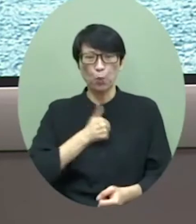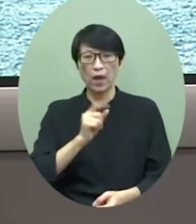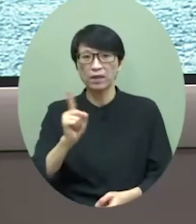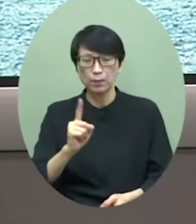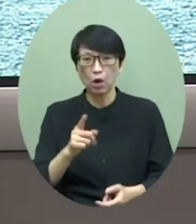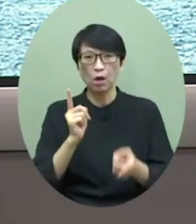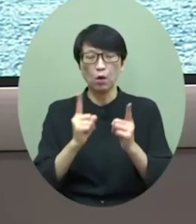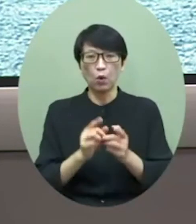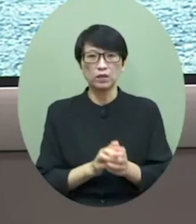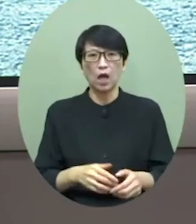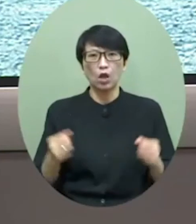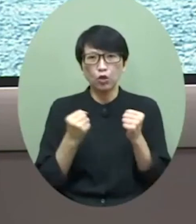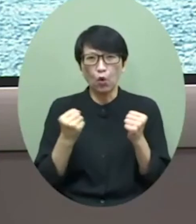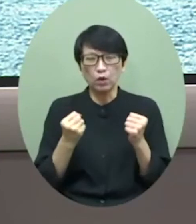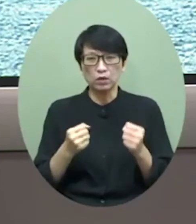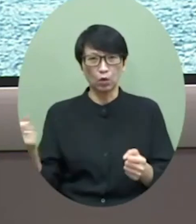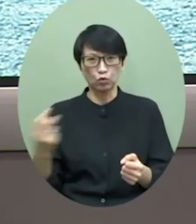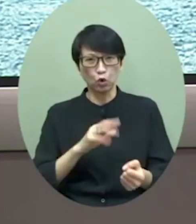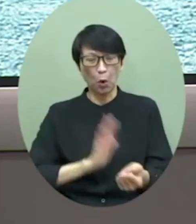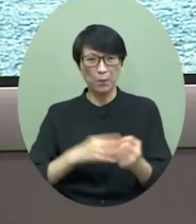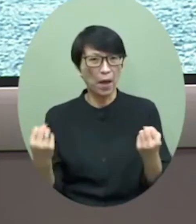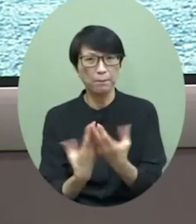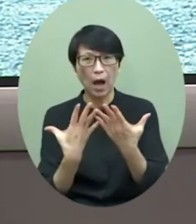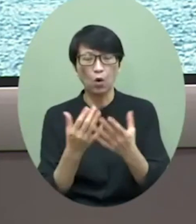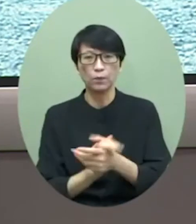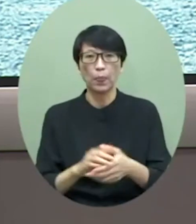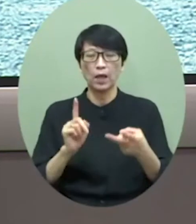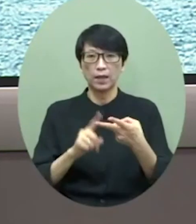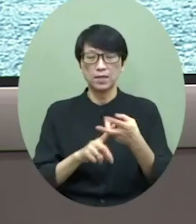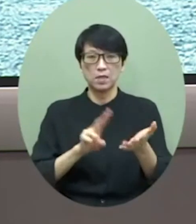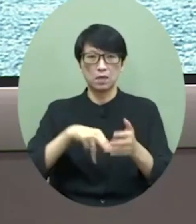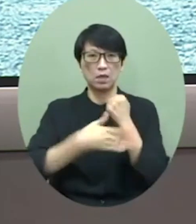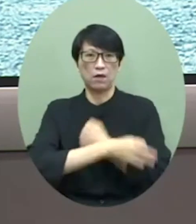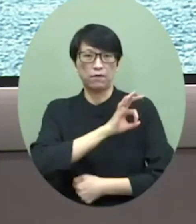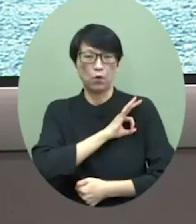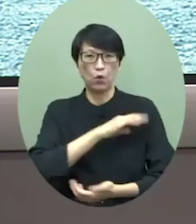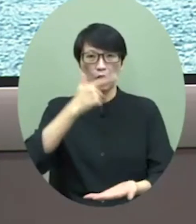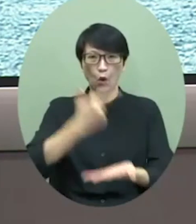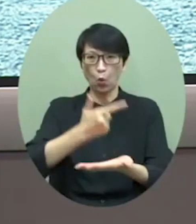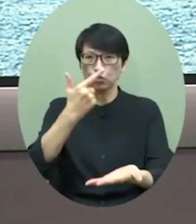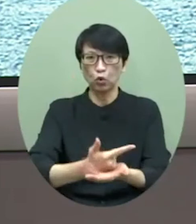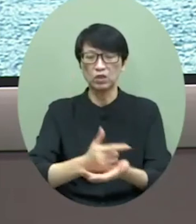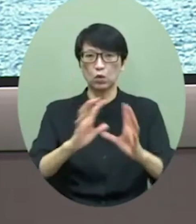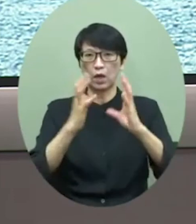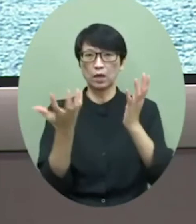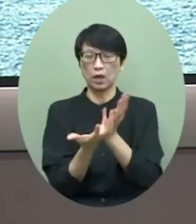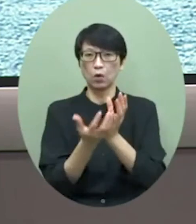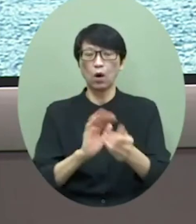asked Dr. Chong Shuk-Kwan how are we getting prepared for a possible outbreak in